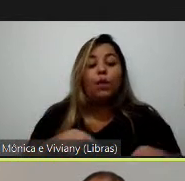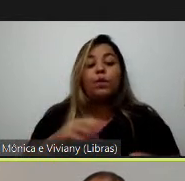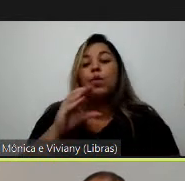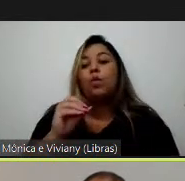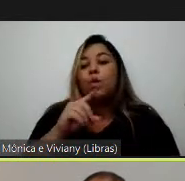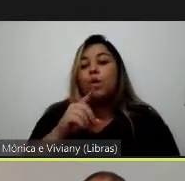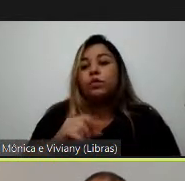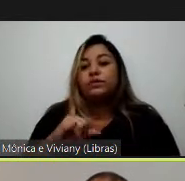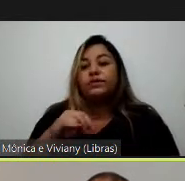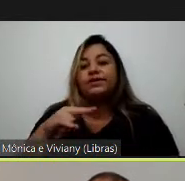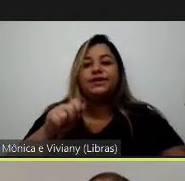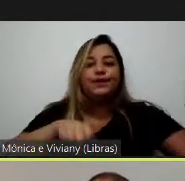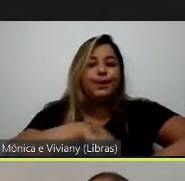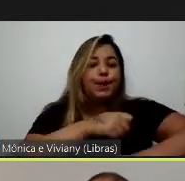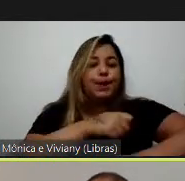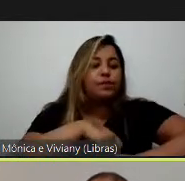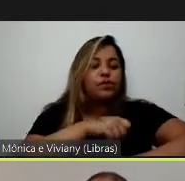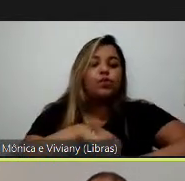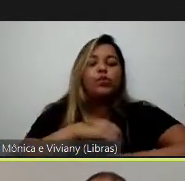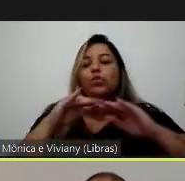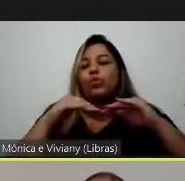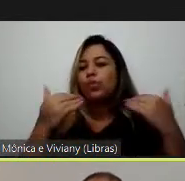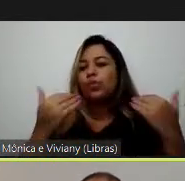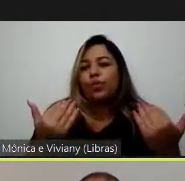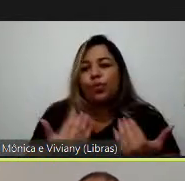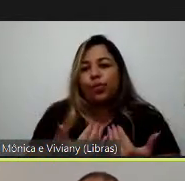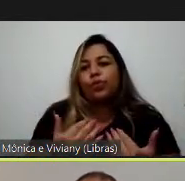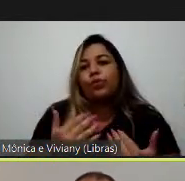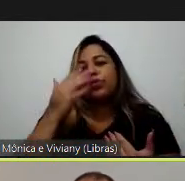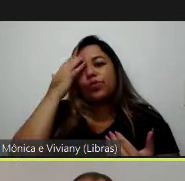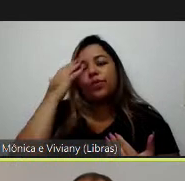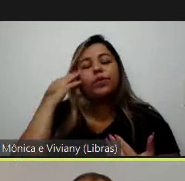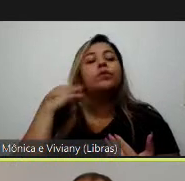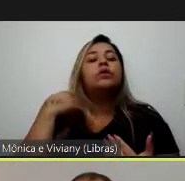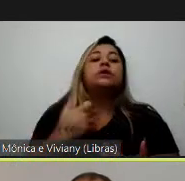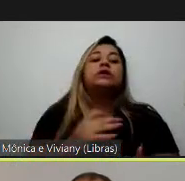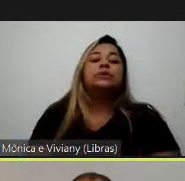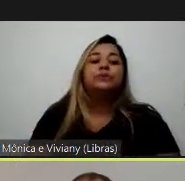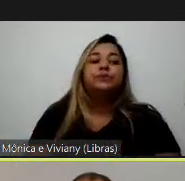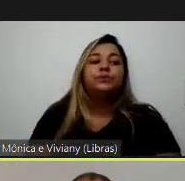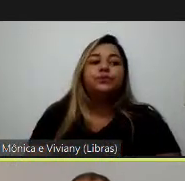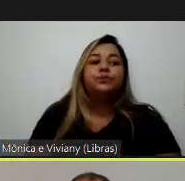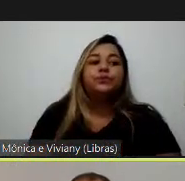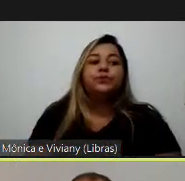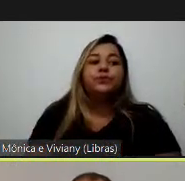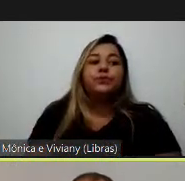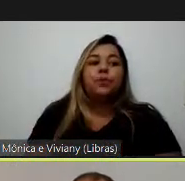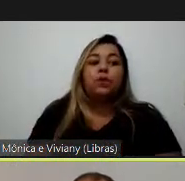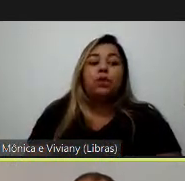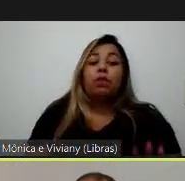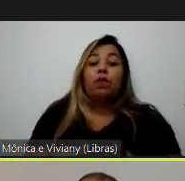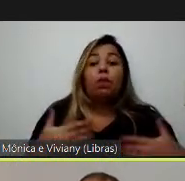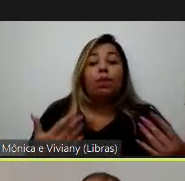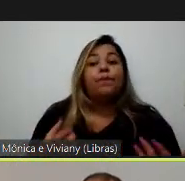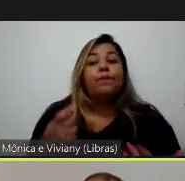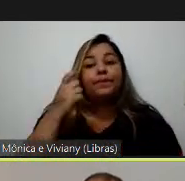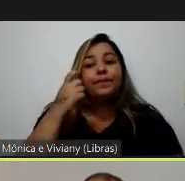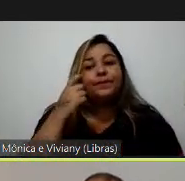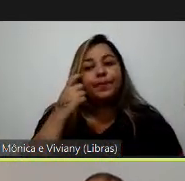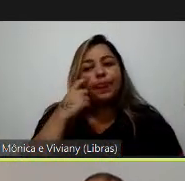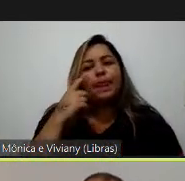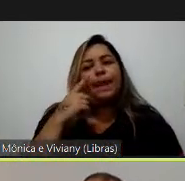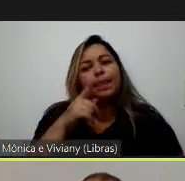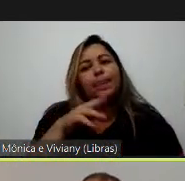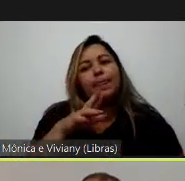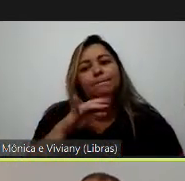So the third area where primary healthcare can contribute to better nutrition is